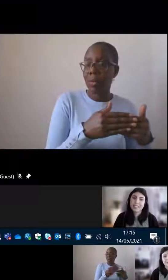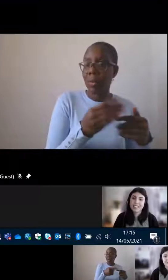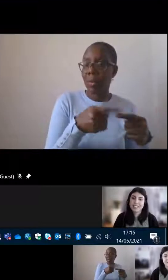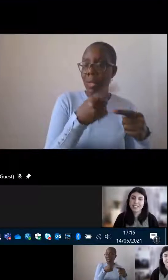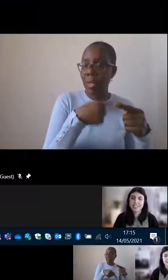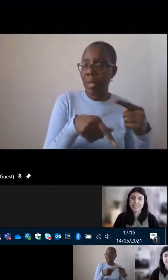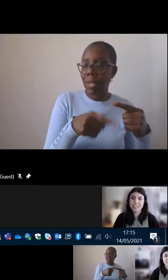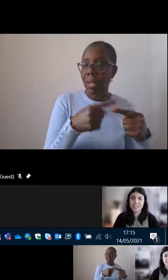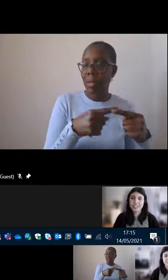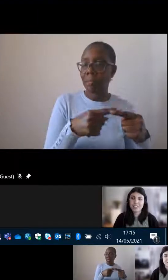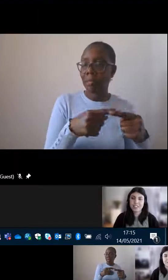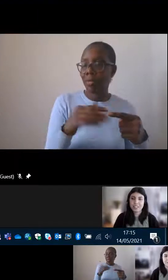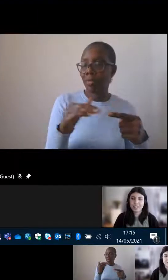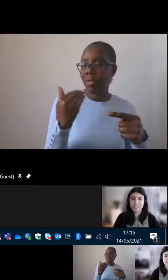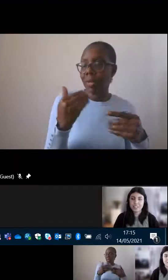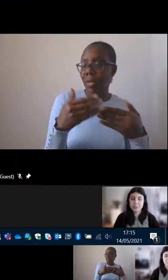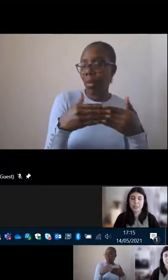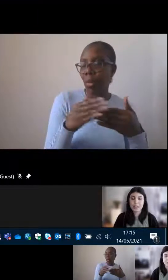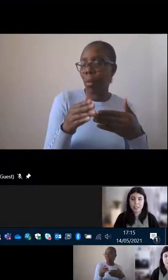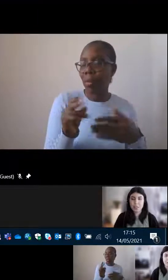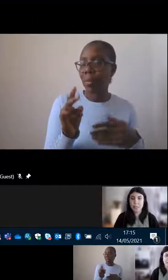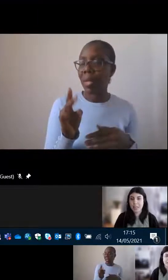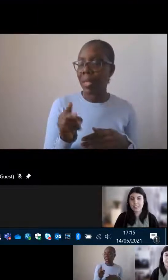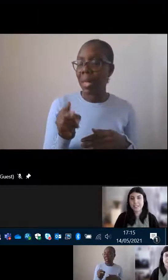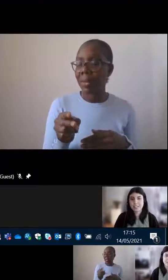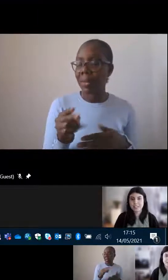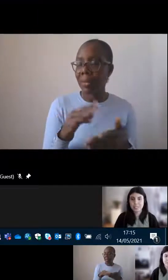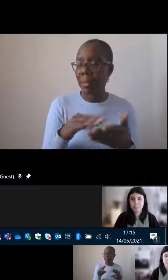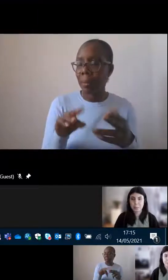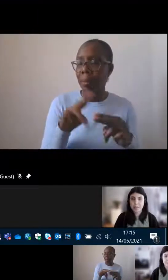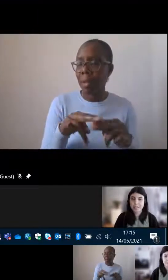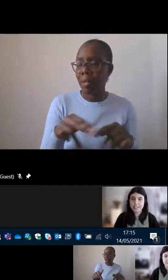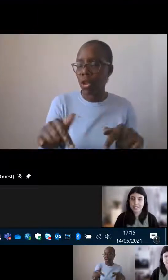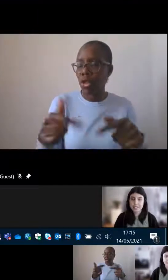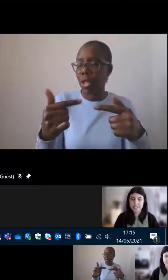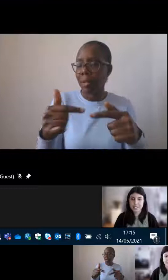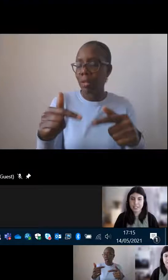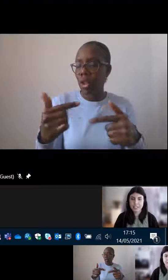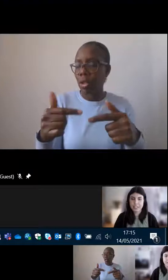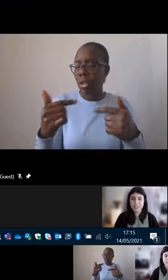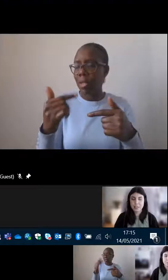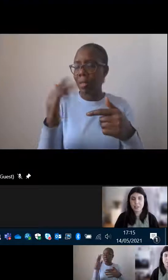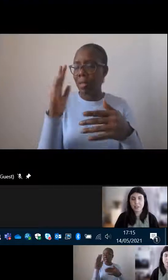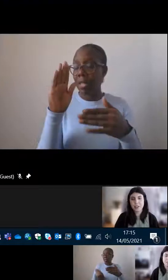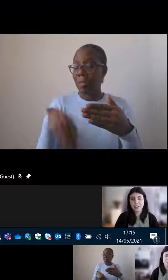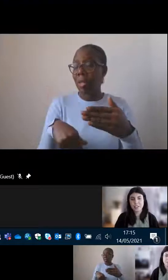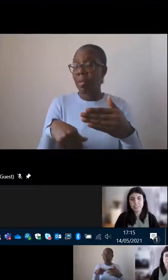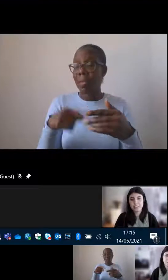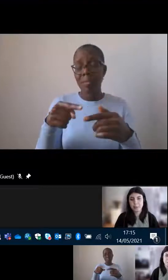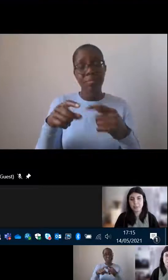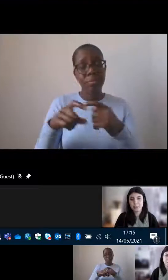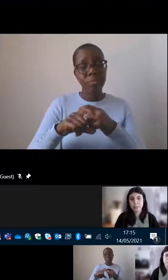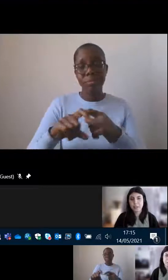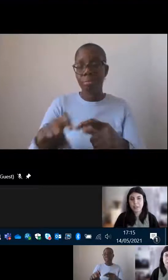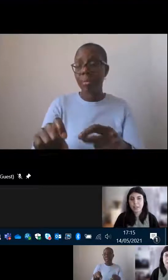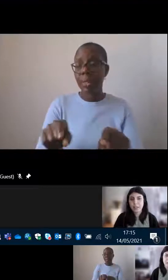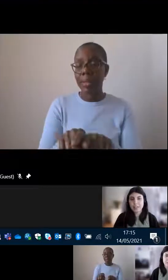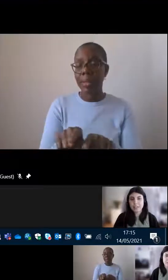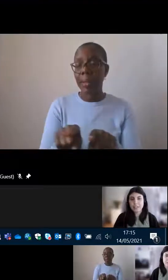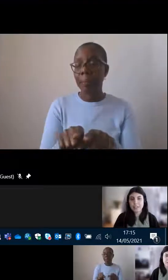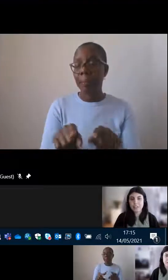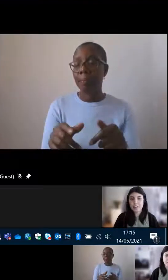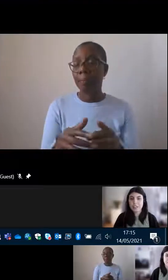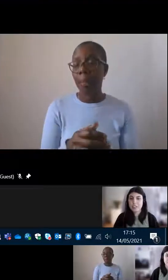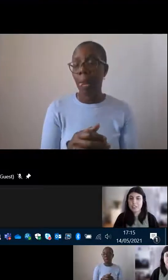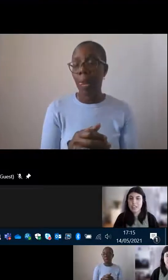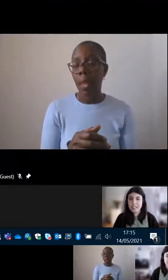Many parents and carers are adjusting to challenges, and that still remains definitely this part of this year.